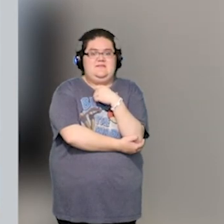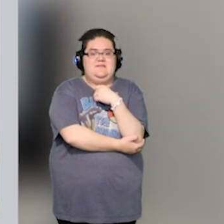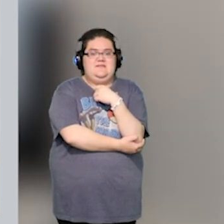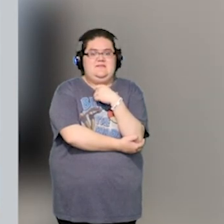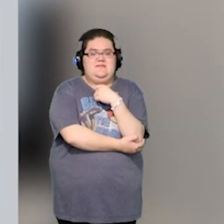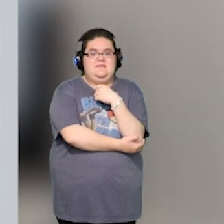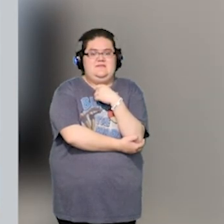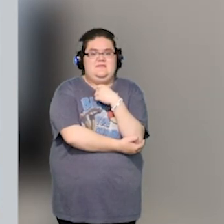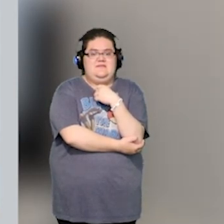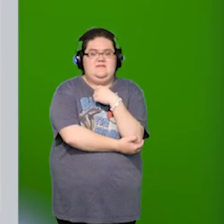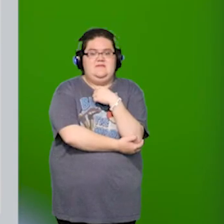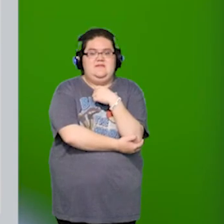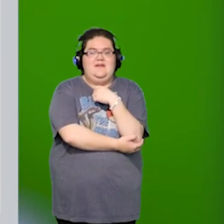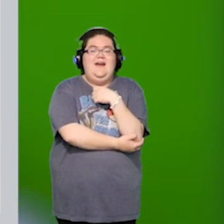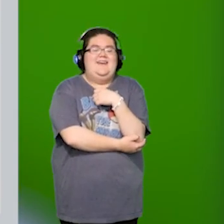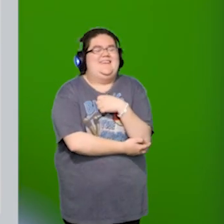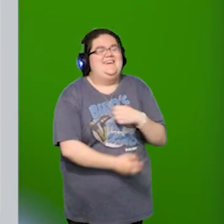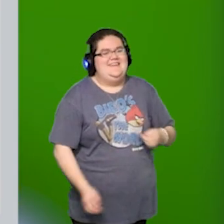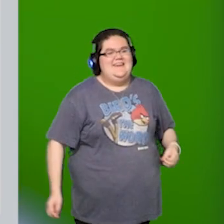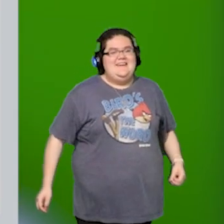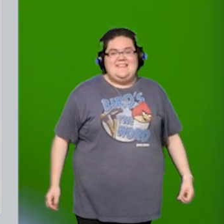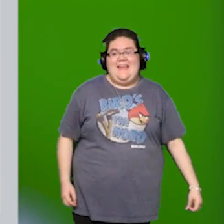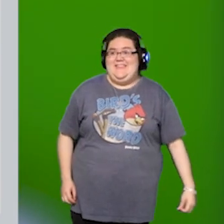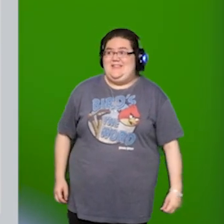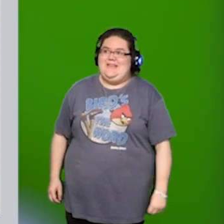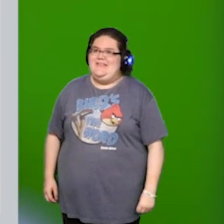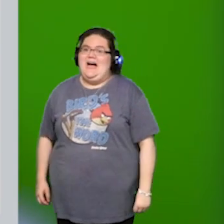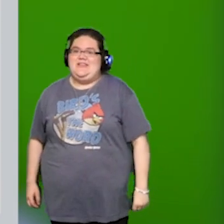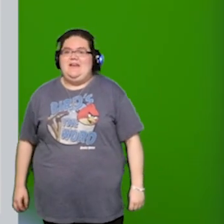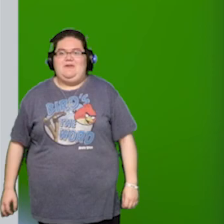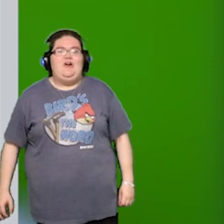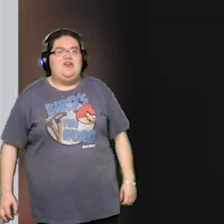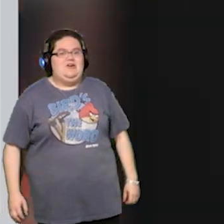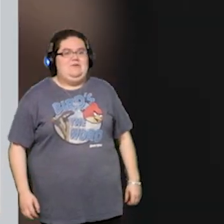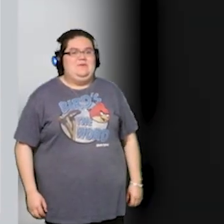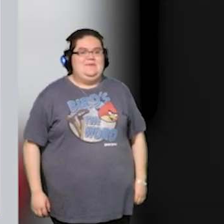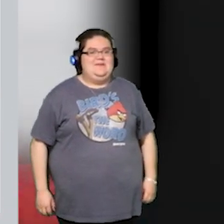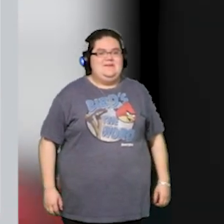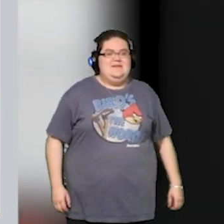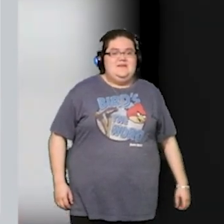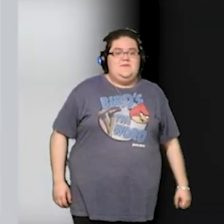fun, but it's because it was safe. This doesn't look safe. Yeah, this is not safe at all. No.